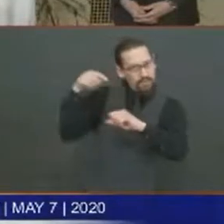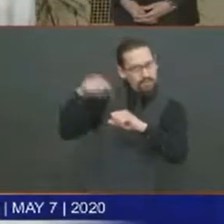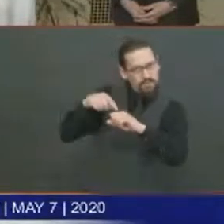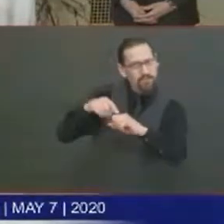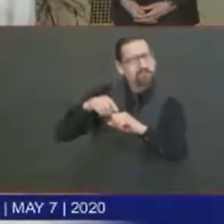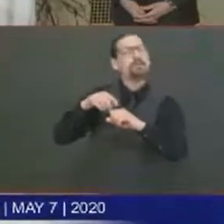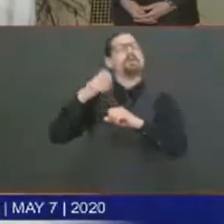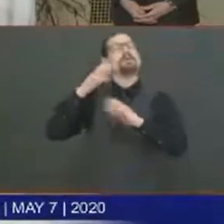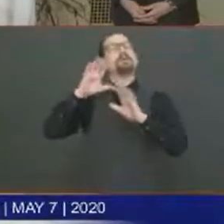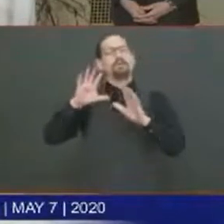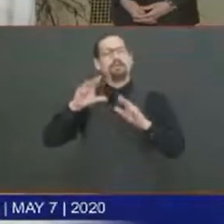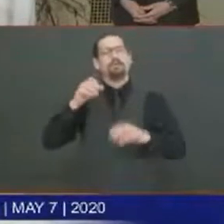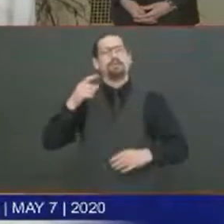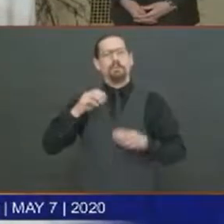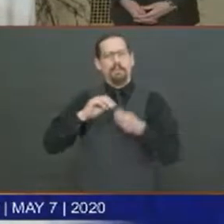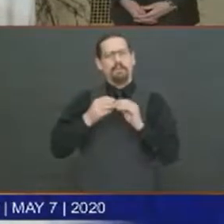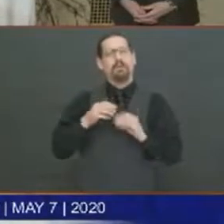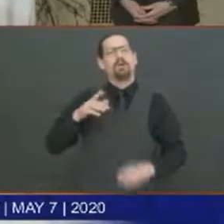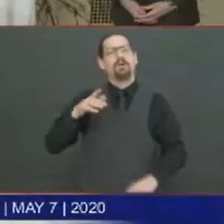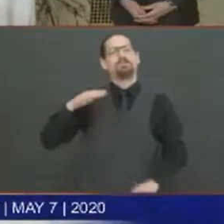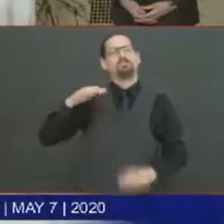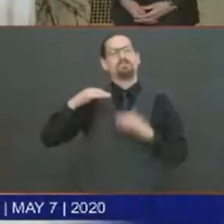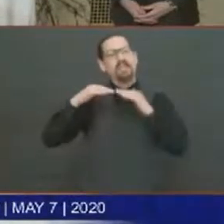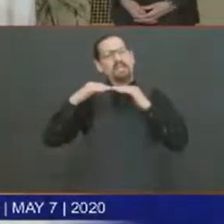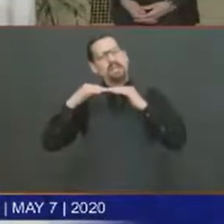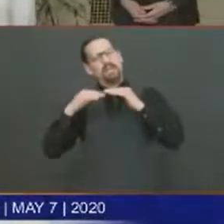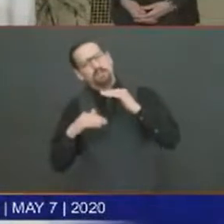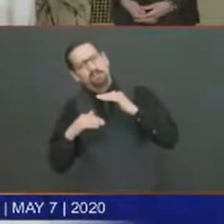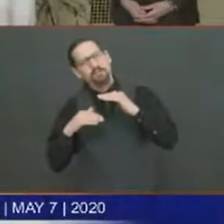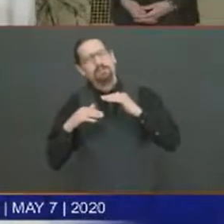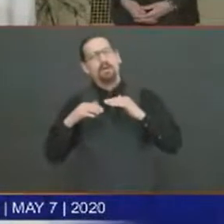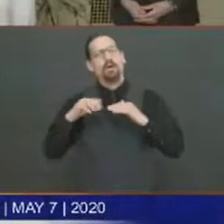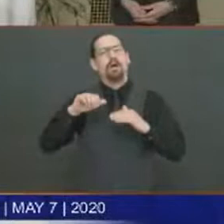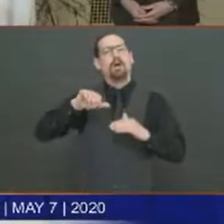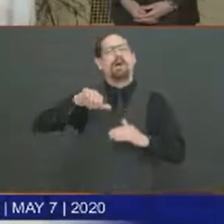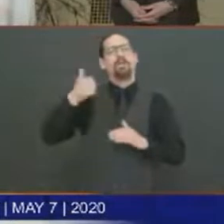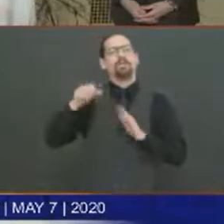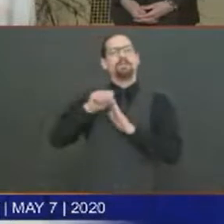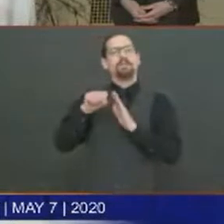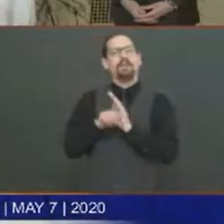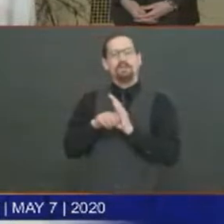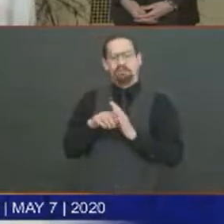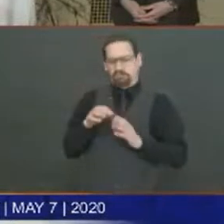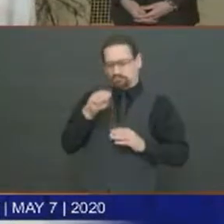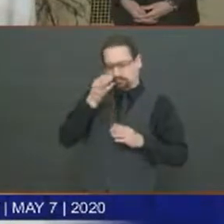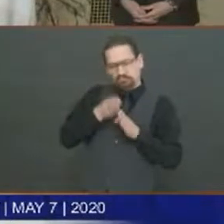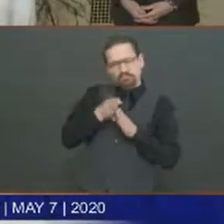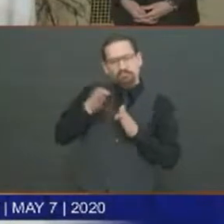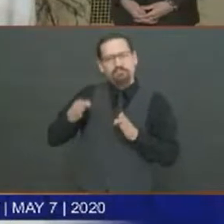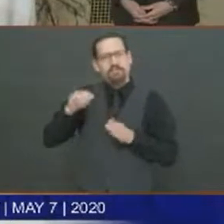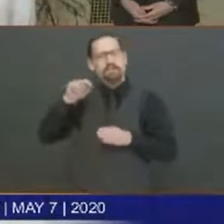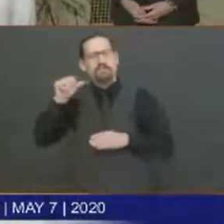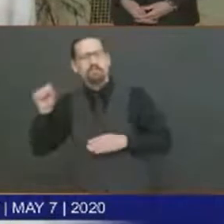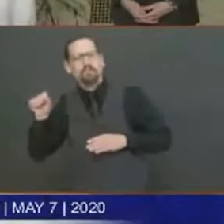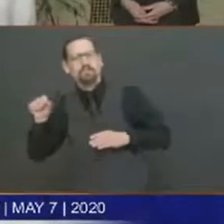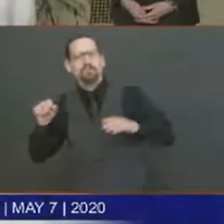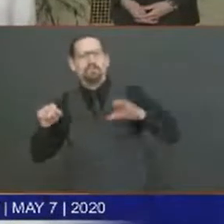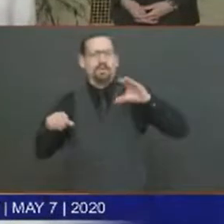actually a little lower than the rates in some of our neighboring states like New York, Massachusetts, and